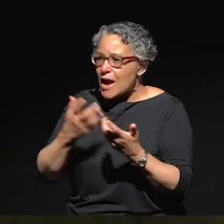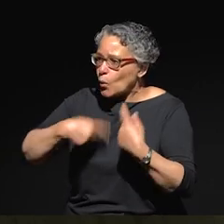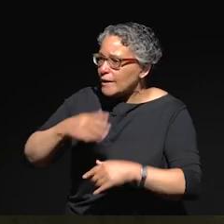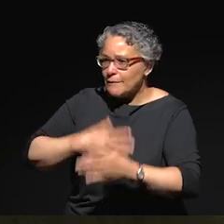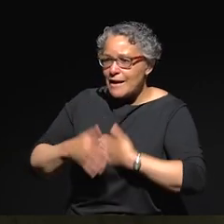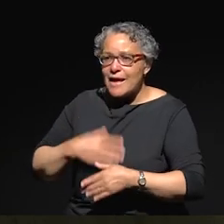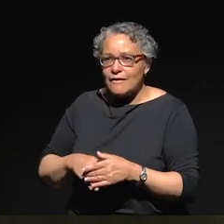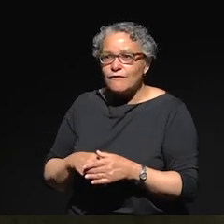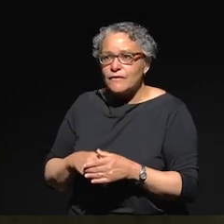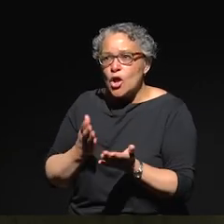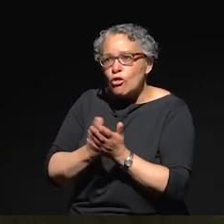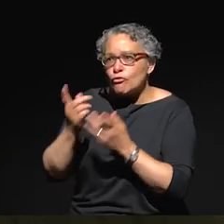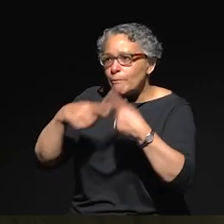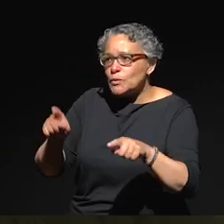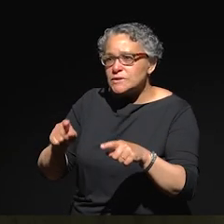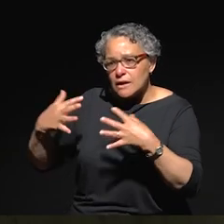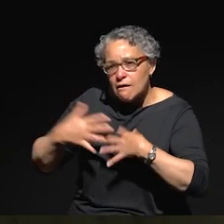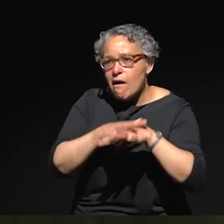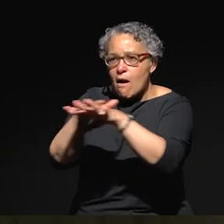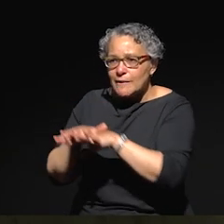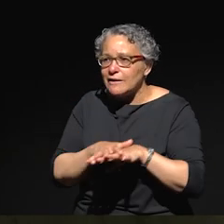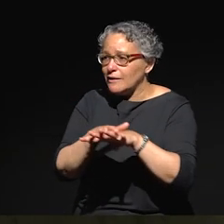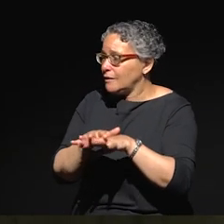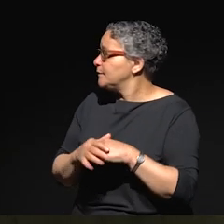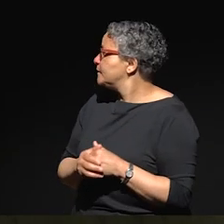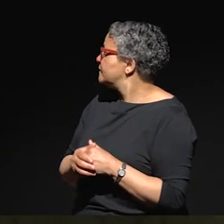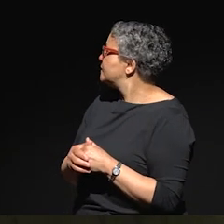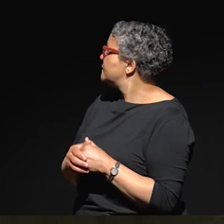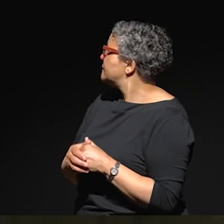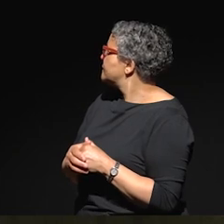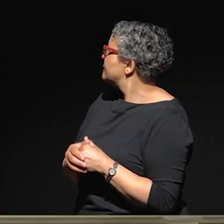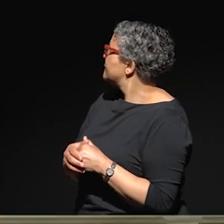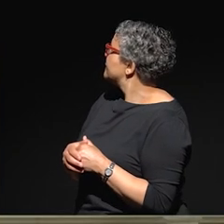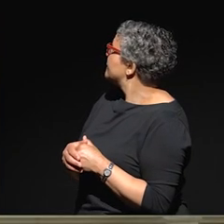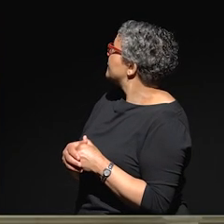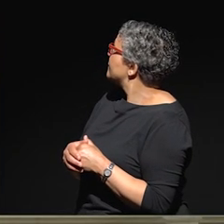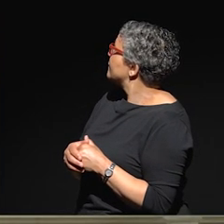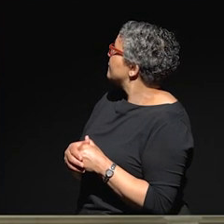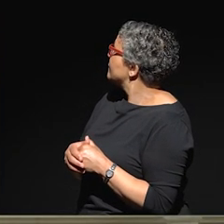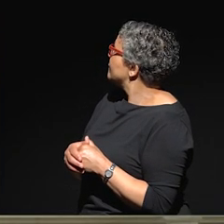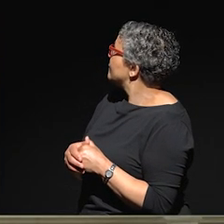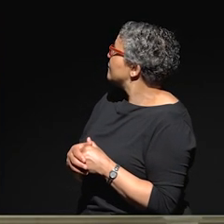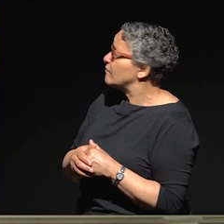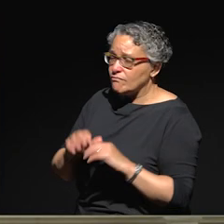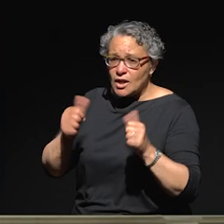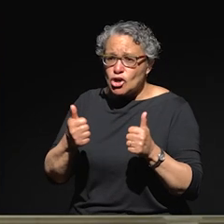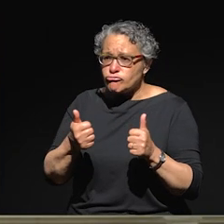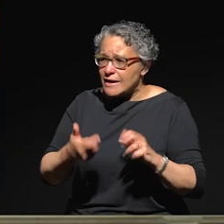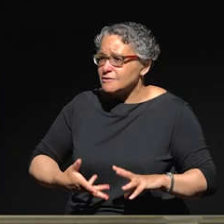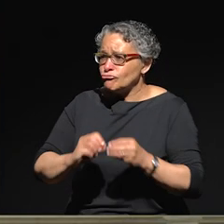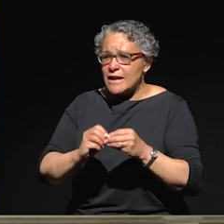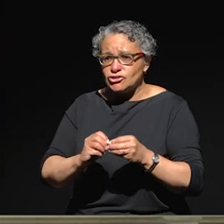best. And most beautifully, perhaps, so one of his great inventions is this group down here, where we